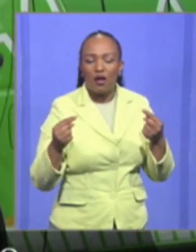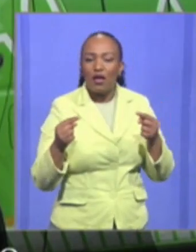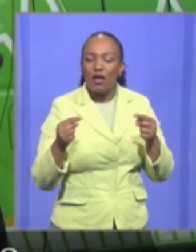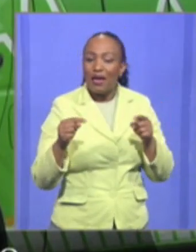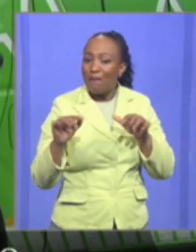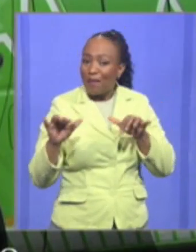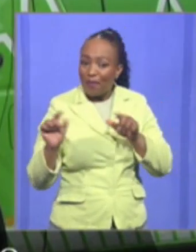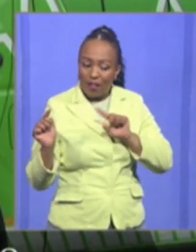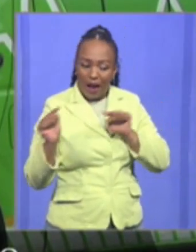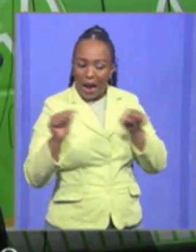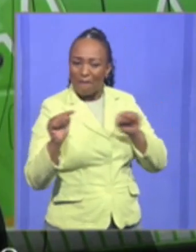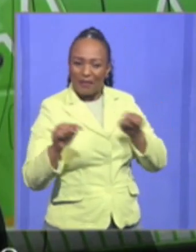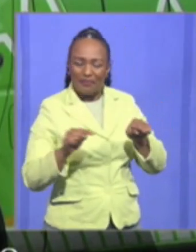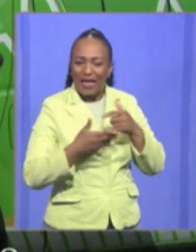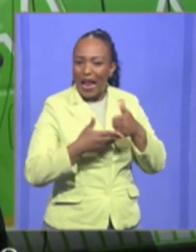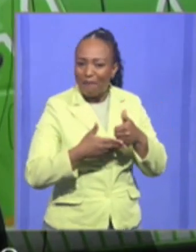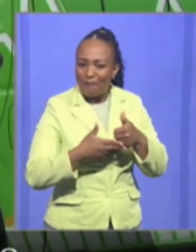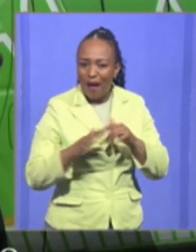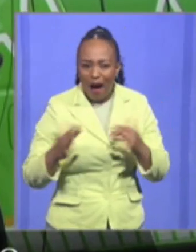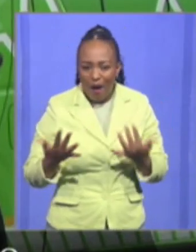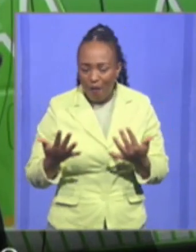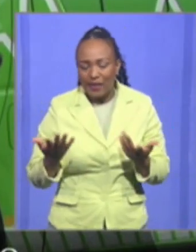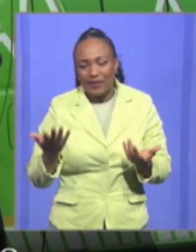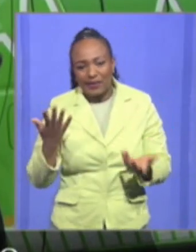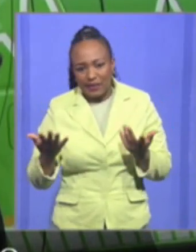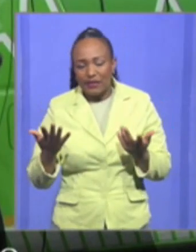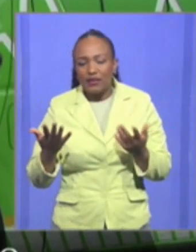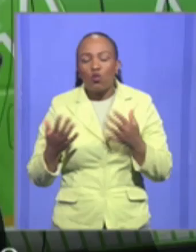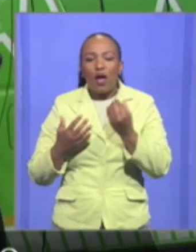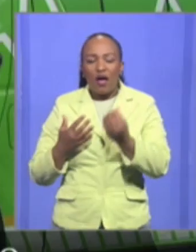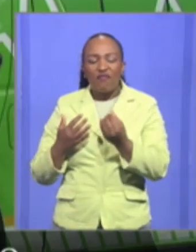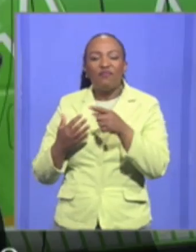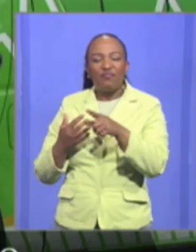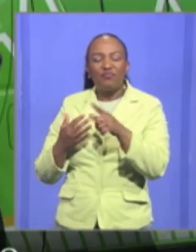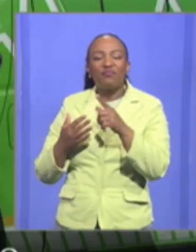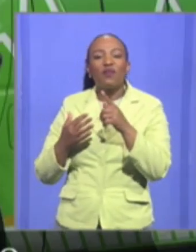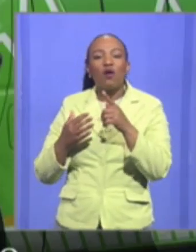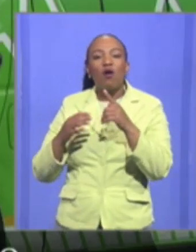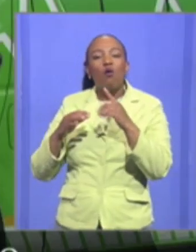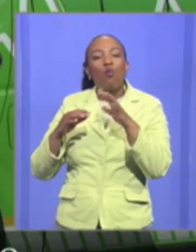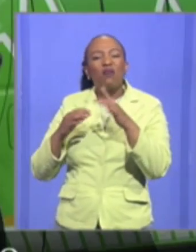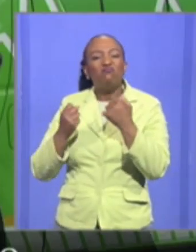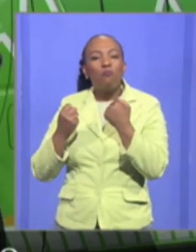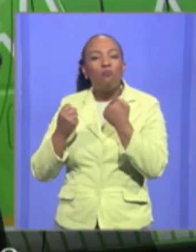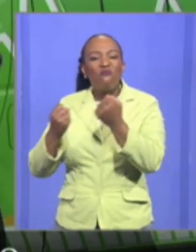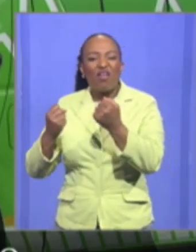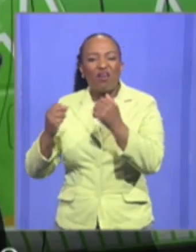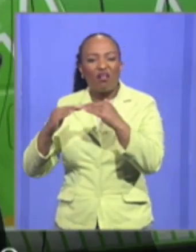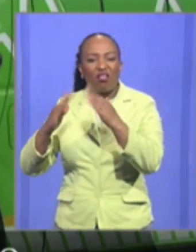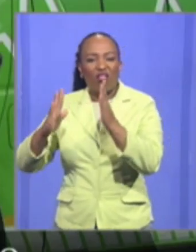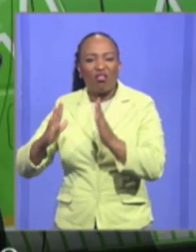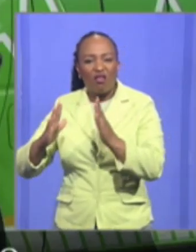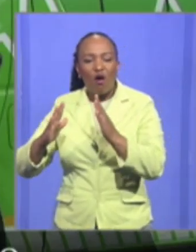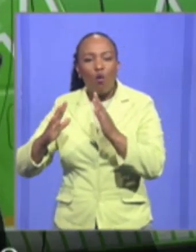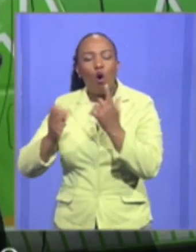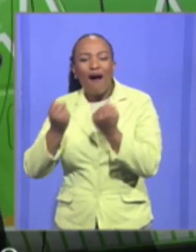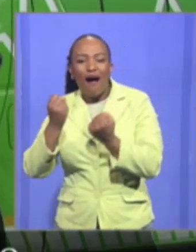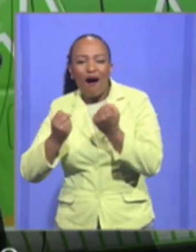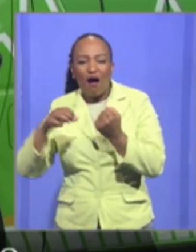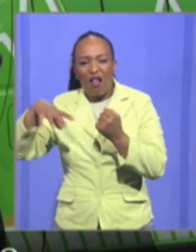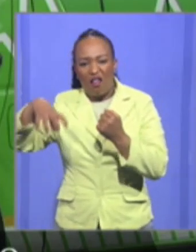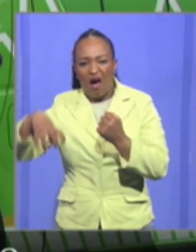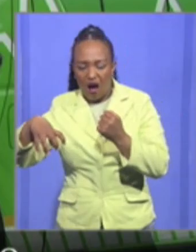bjang. Re na le an x-ray unit ya mobile e tla bang e thuša mo sepetlele for balwetši ba rena ba hlokang x-ray, and gape re